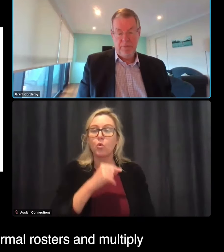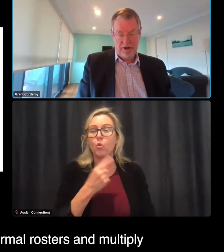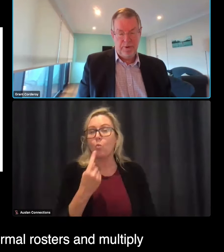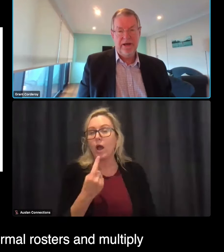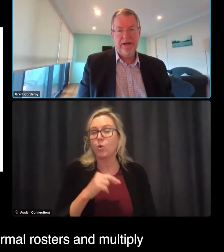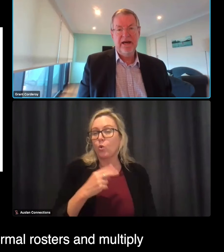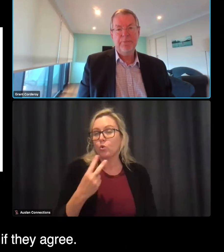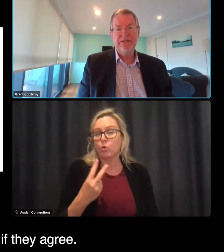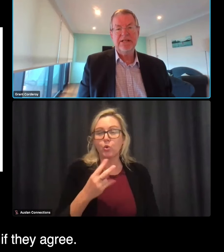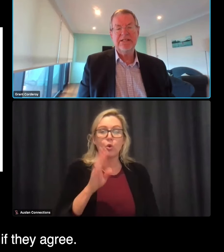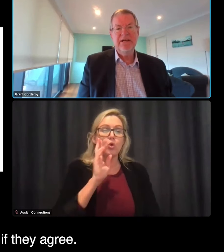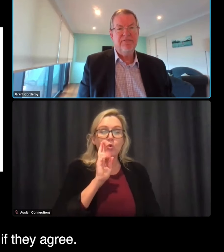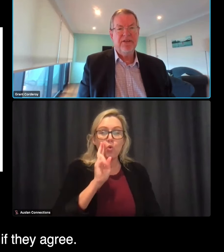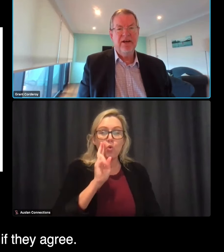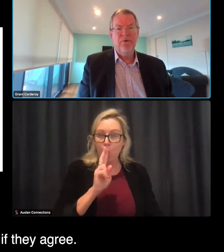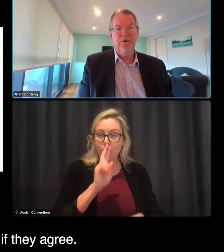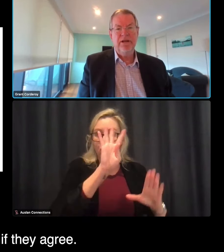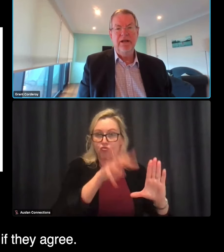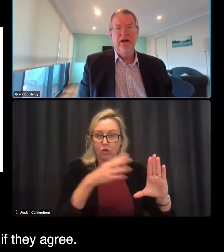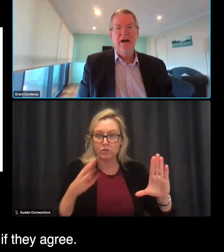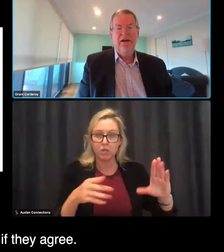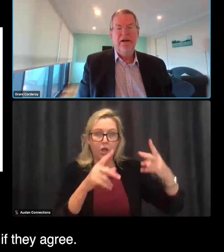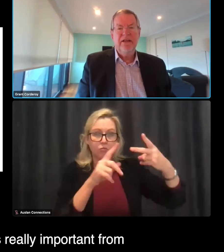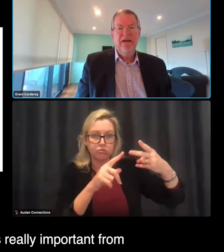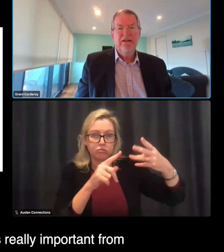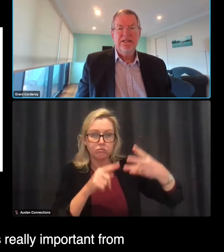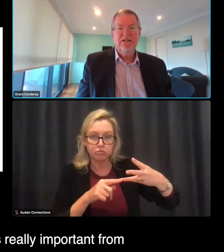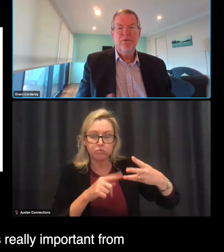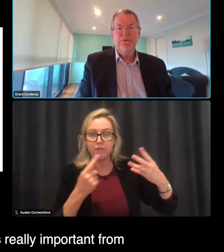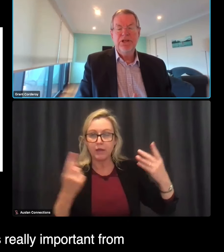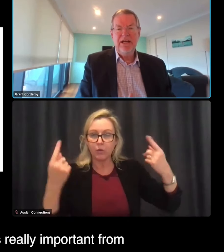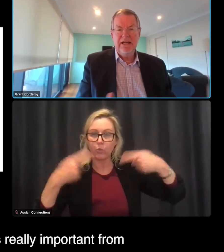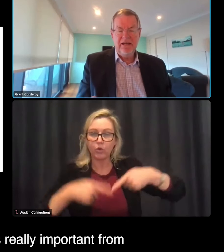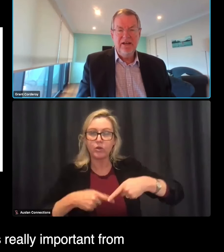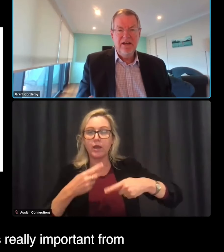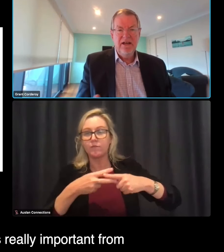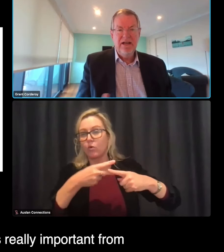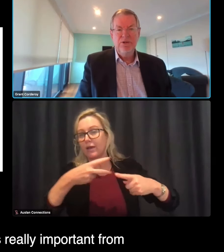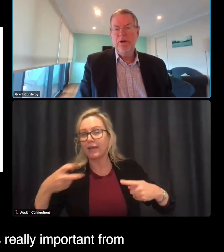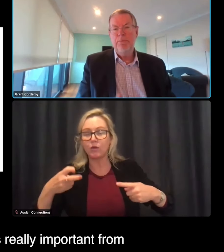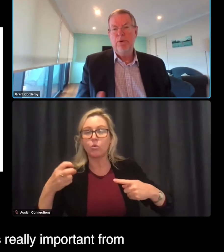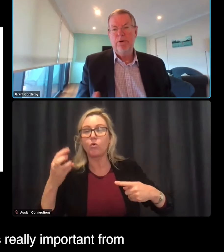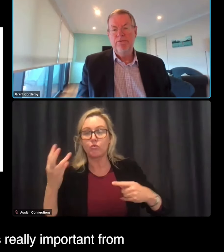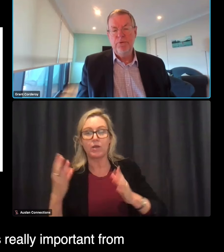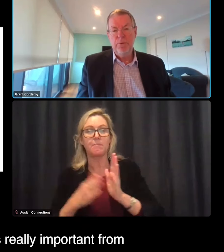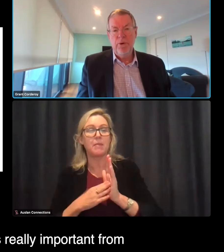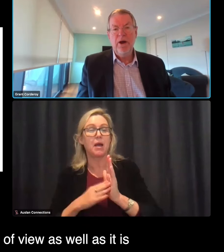rosters and multiply it out, but just see if they agree. I think the self-checking